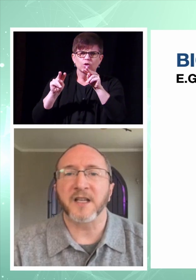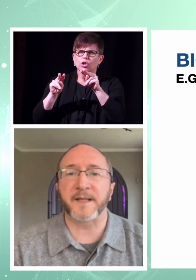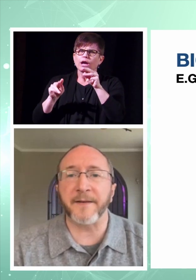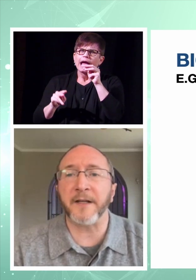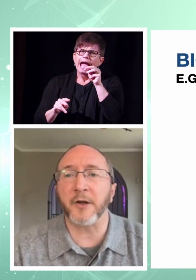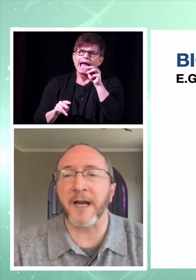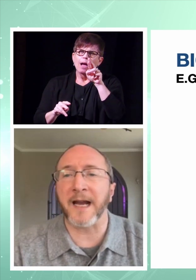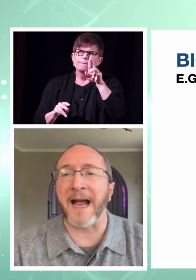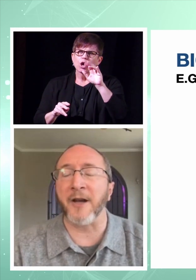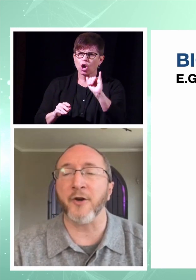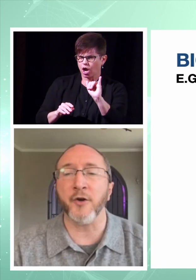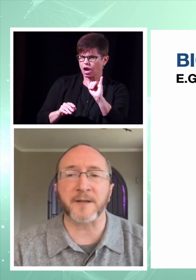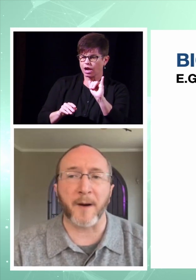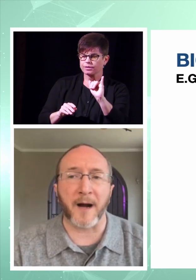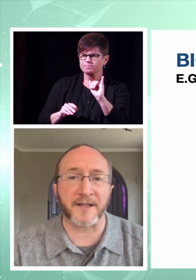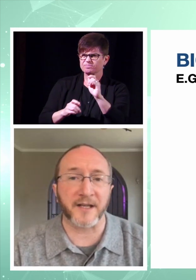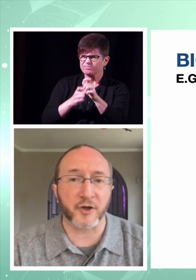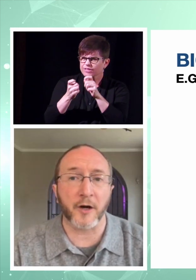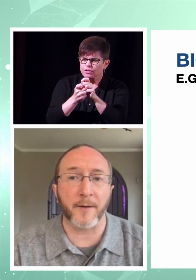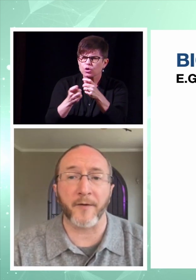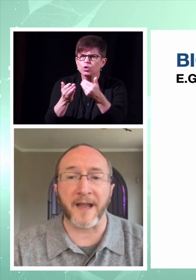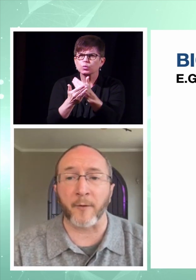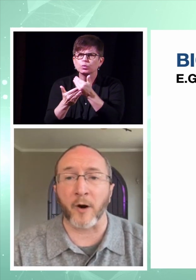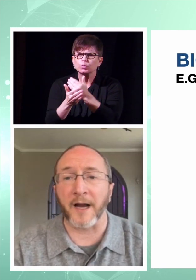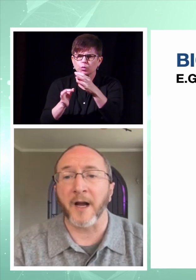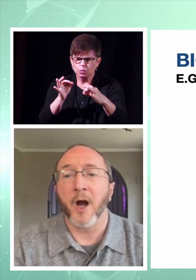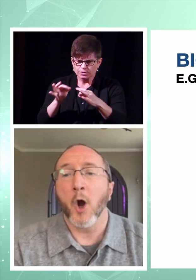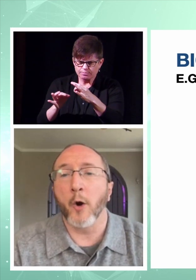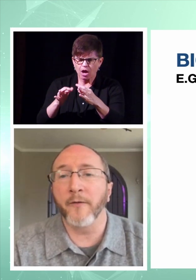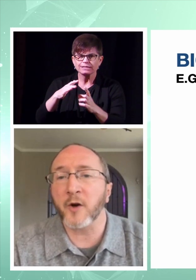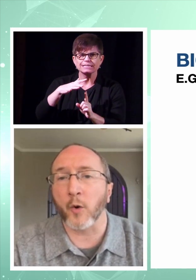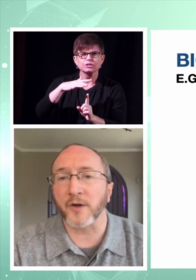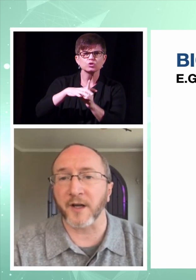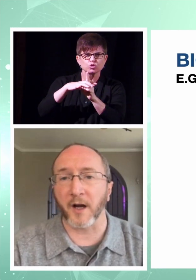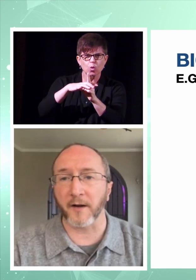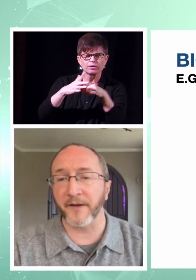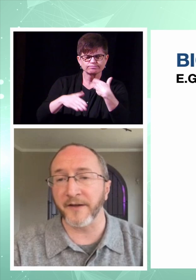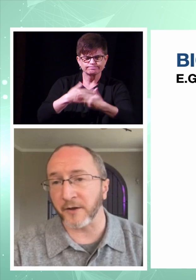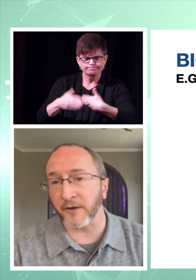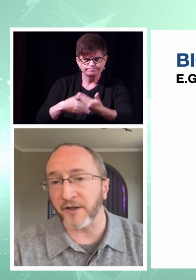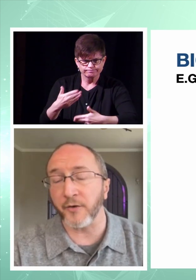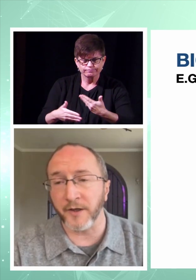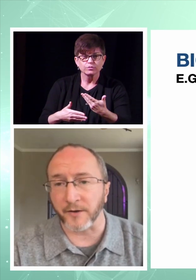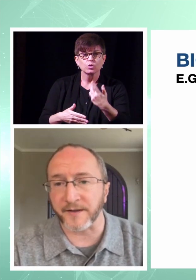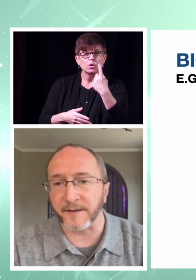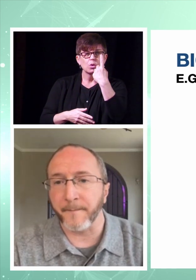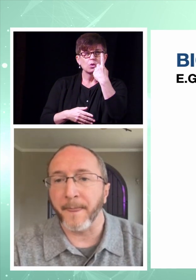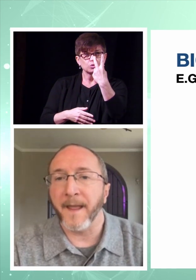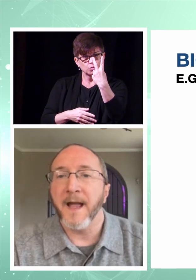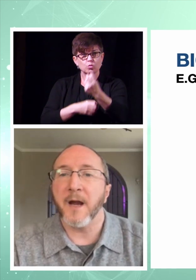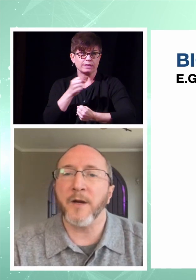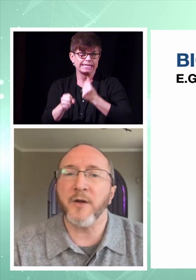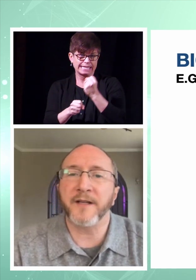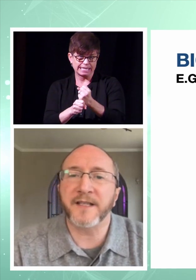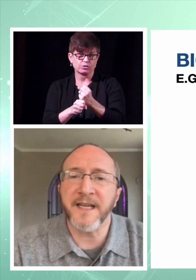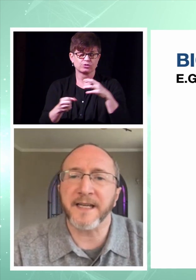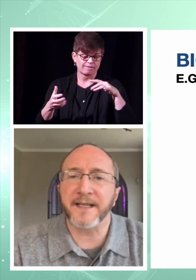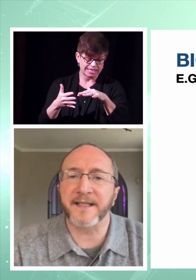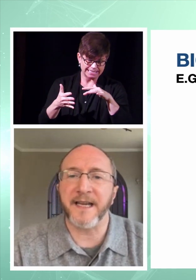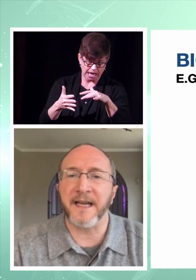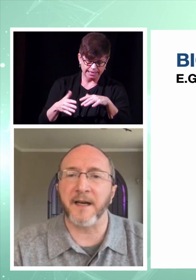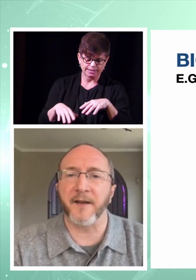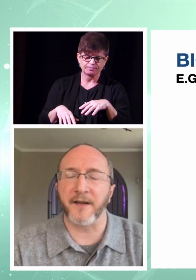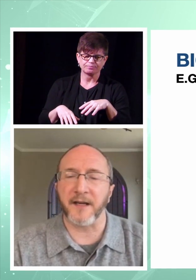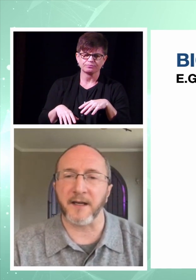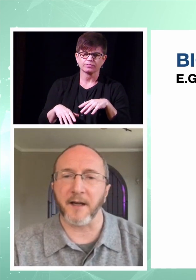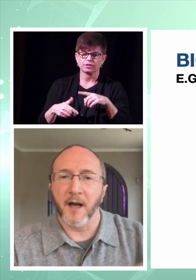and specifically looking at new spots that showed up on the MRI over the course of the nearly 2 years. And what you can see